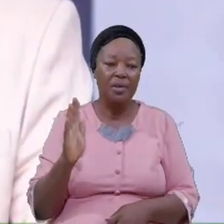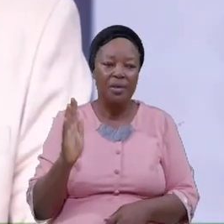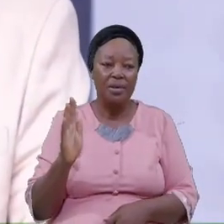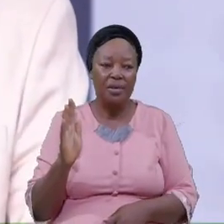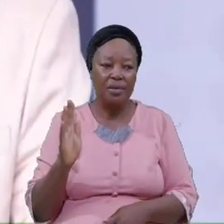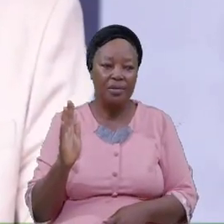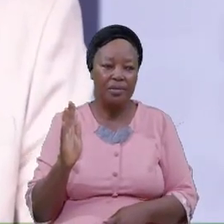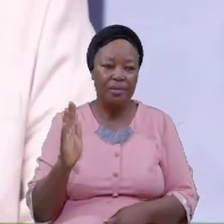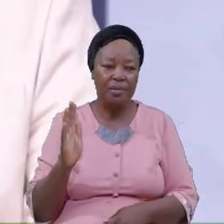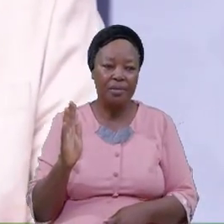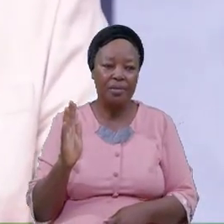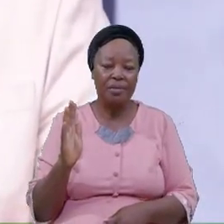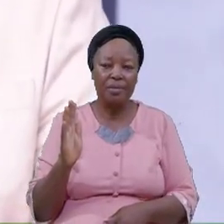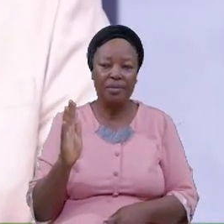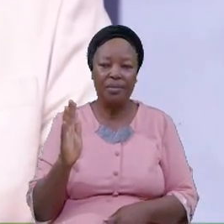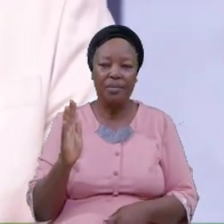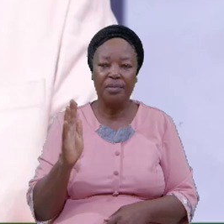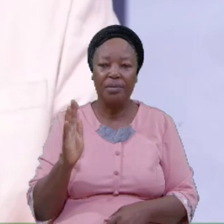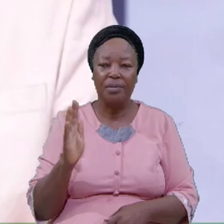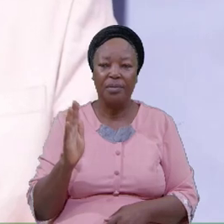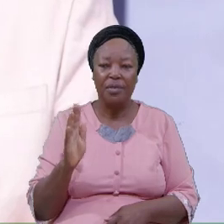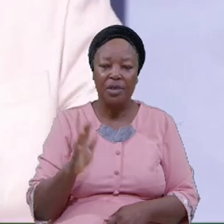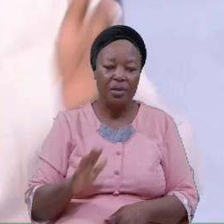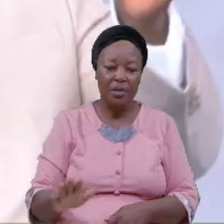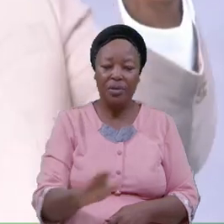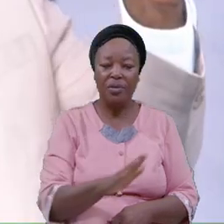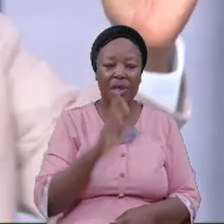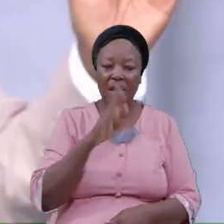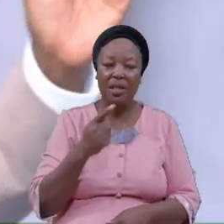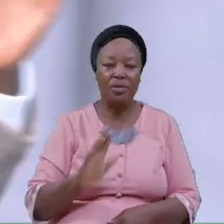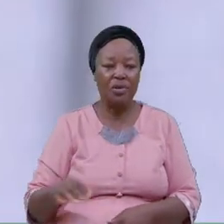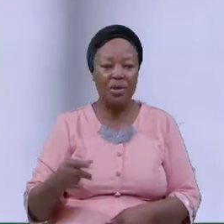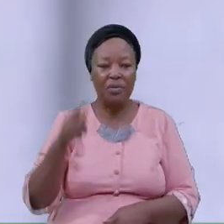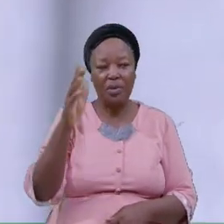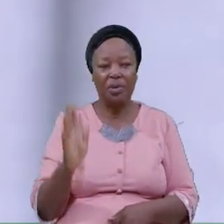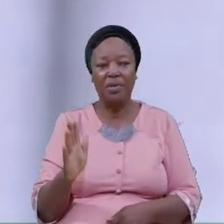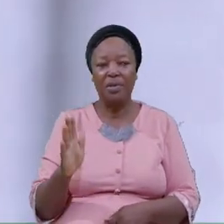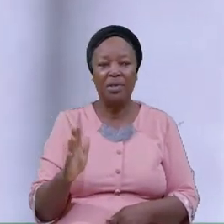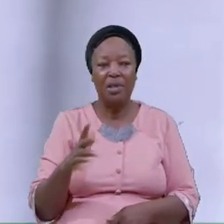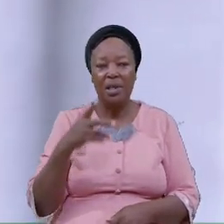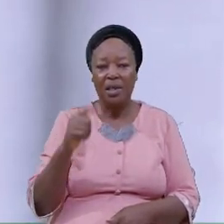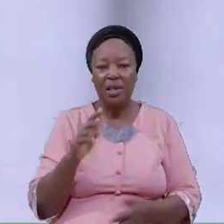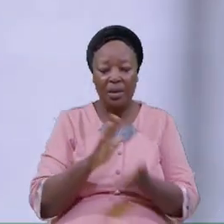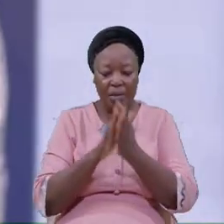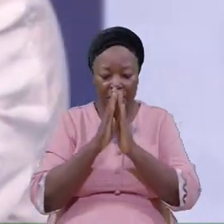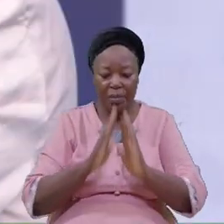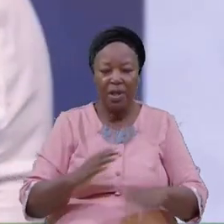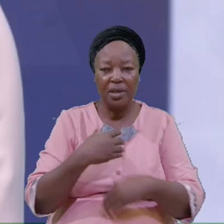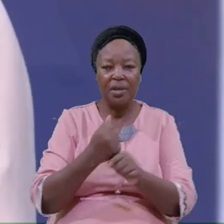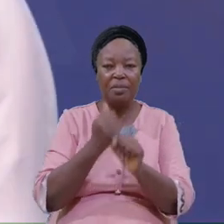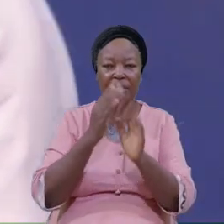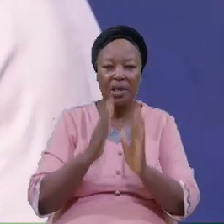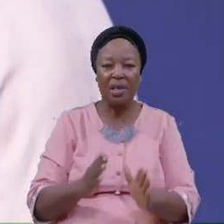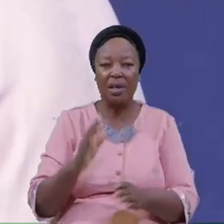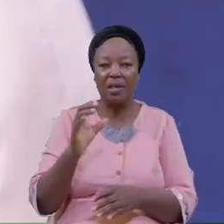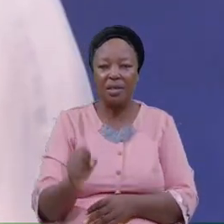paix, car ils seront appelés fils de Dieu. Those are the children of Ce God. Sont les enfants de Dieu. The peacemakers. Les artisans de la paix. You